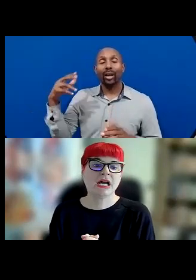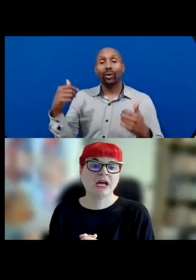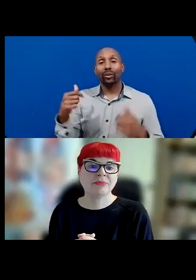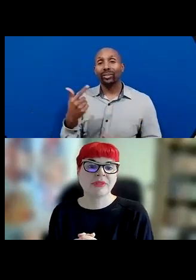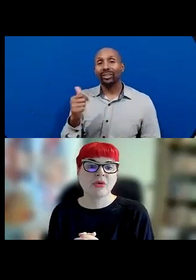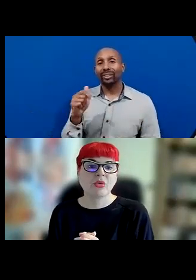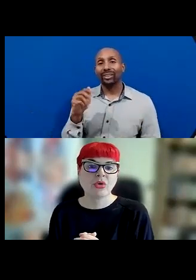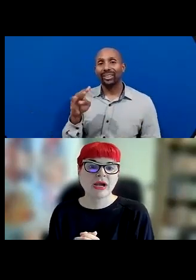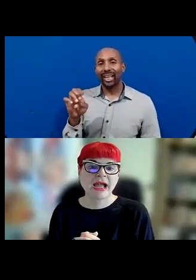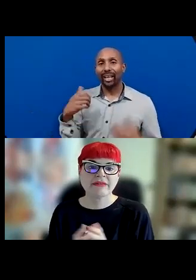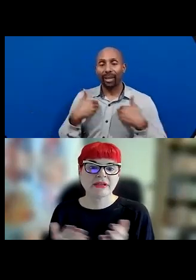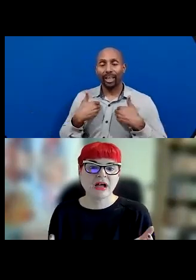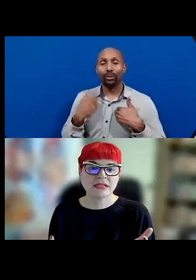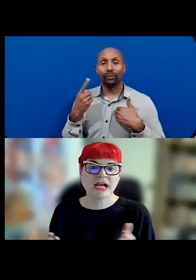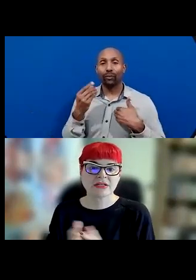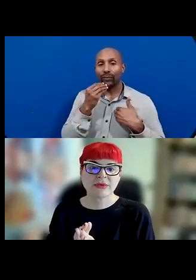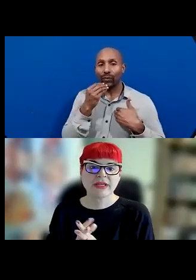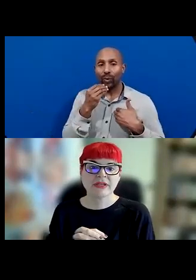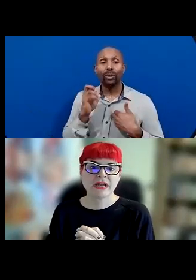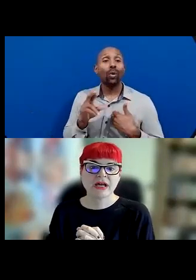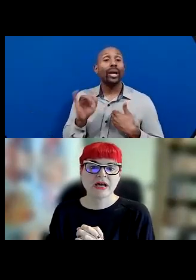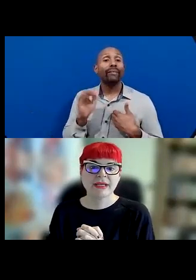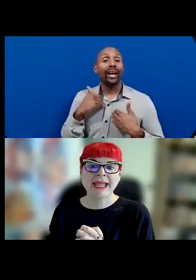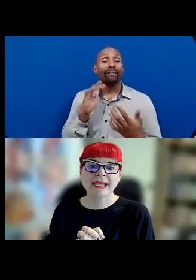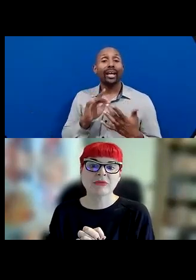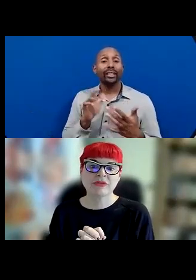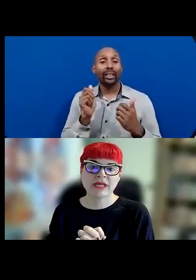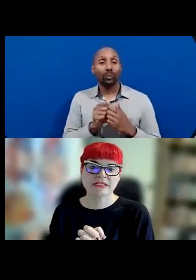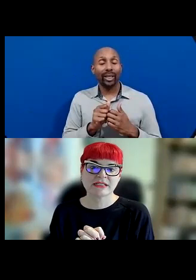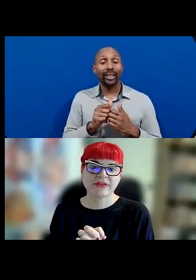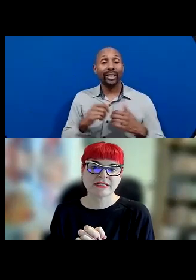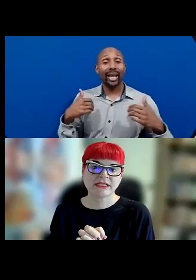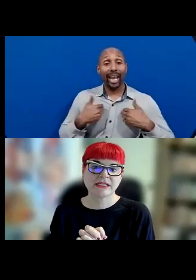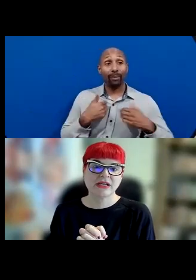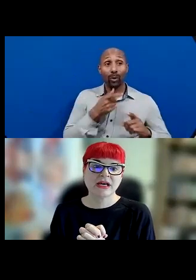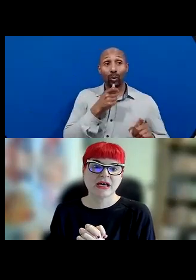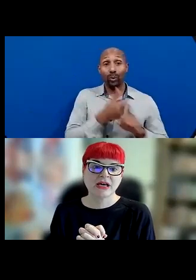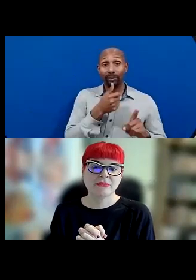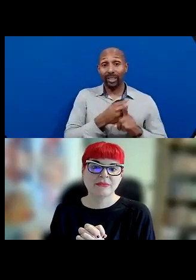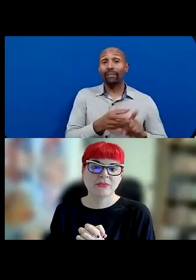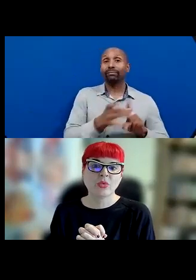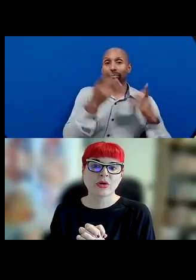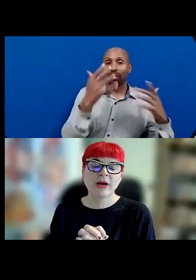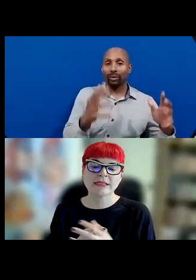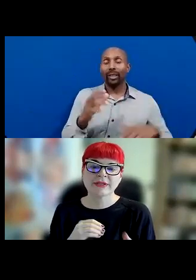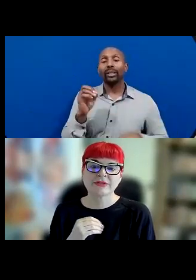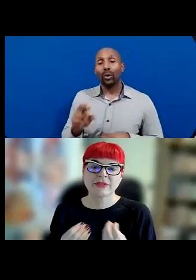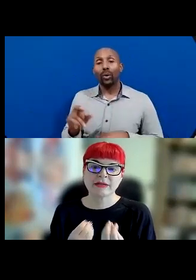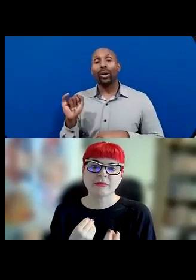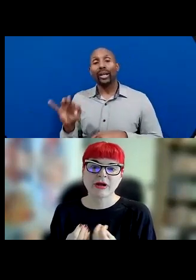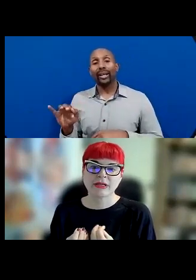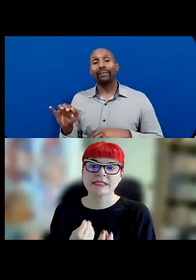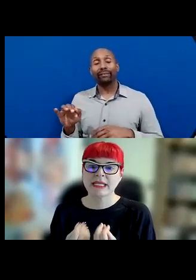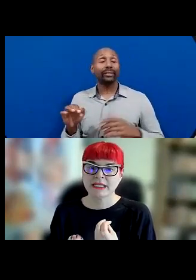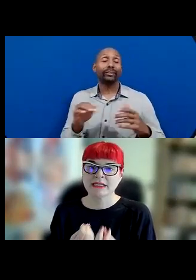right? Or having contact with an animal that is infected, or possibly through the